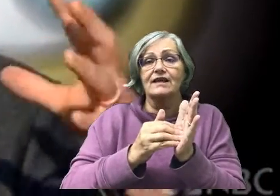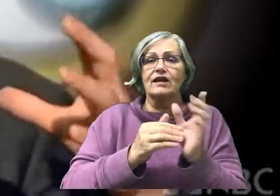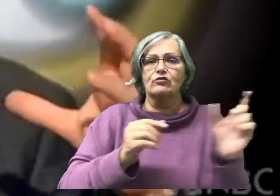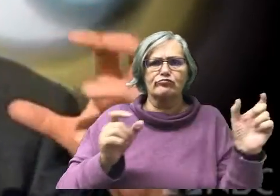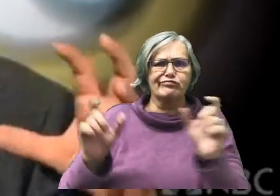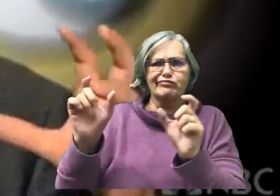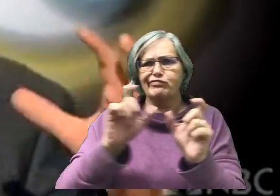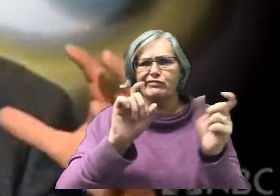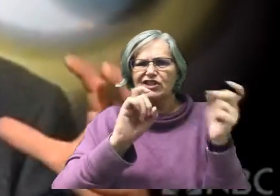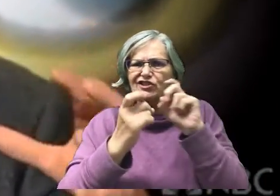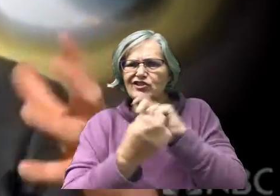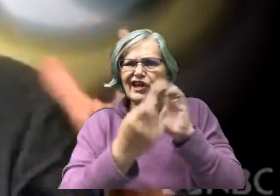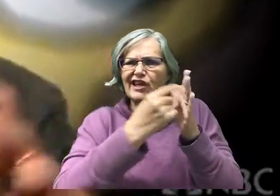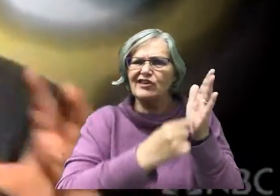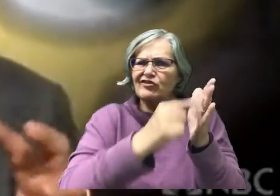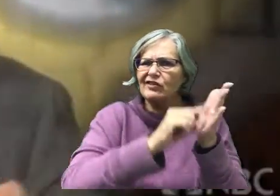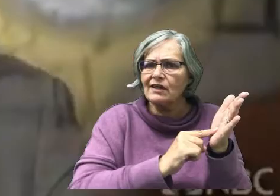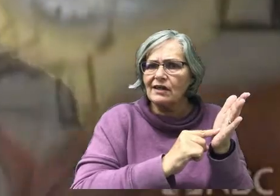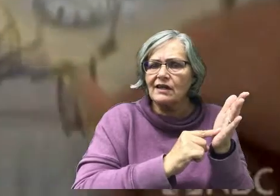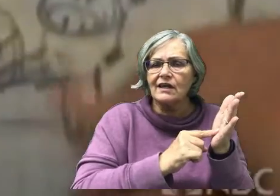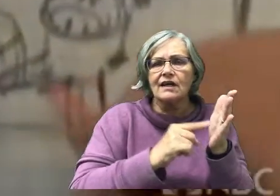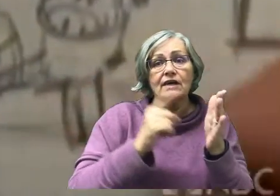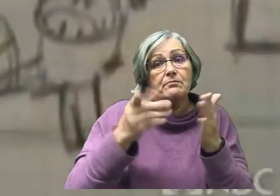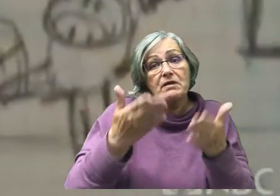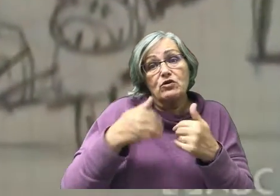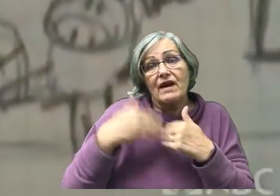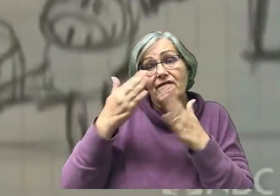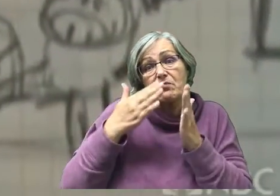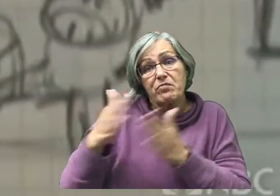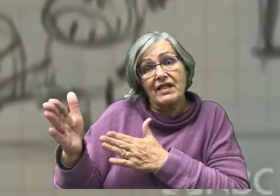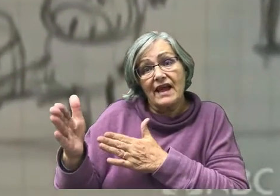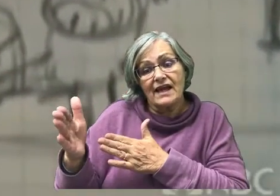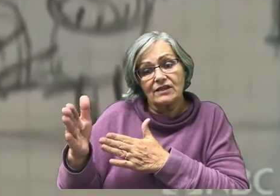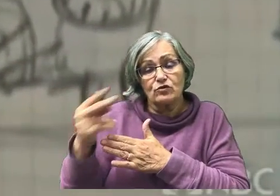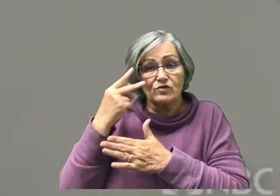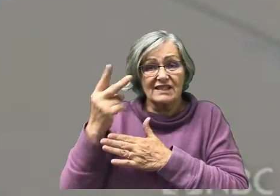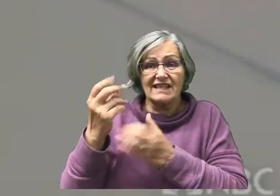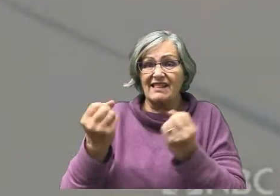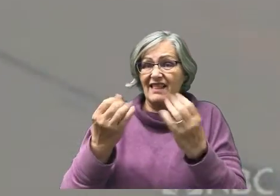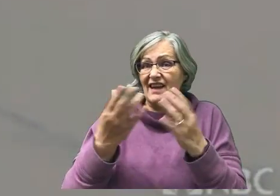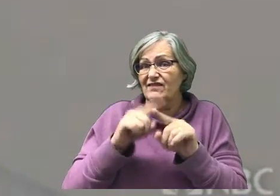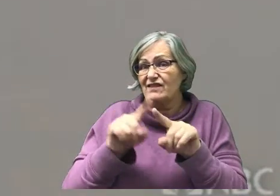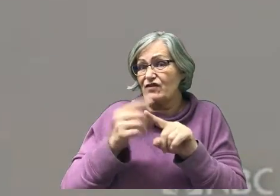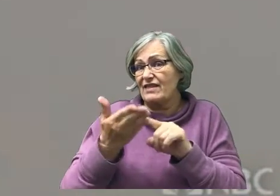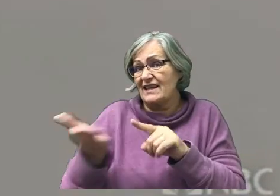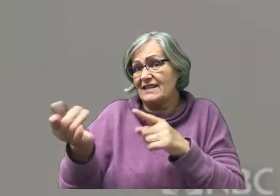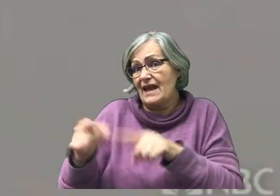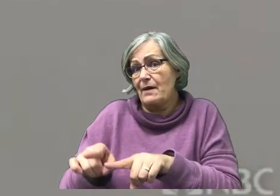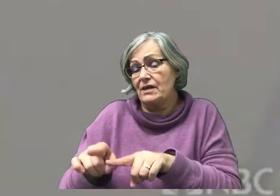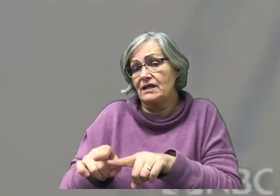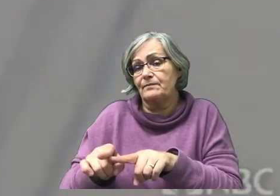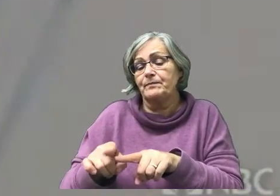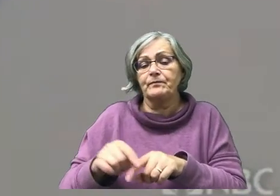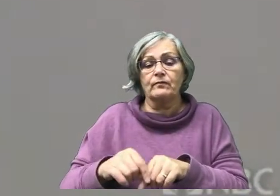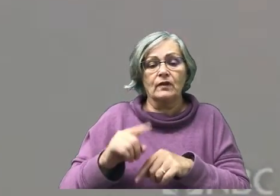and molding and whatnot. So again, it's like a plant. Imagine if you've got a really big bush and it's overgrown and there are all these crazy things going on, but you